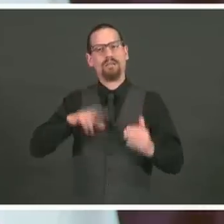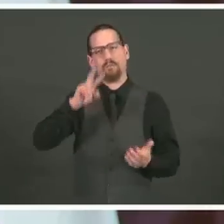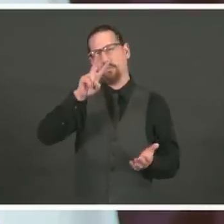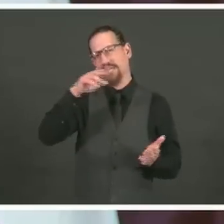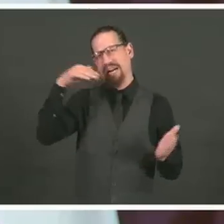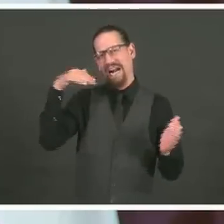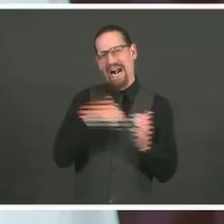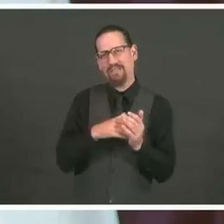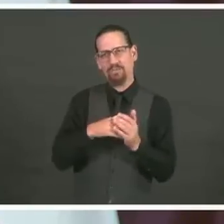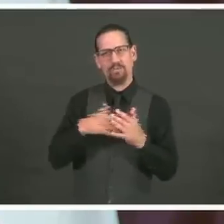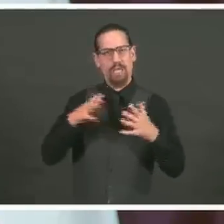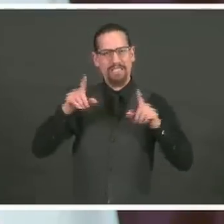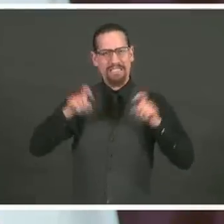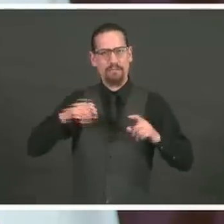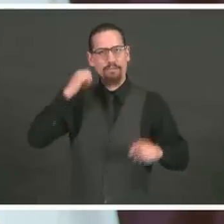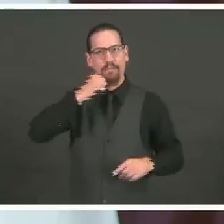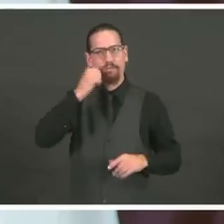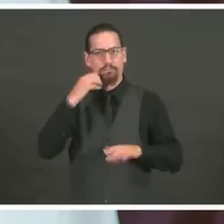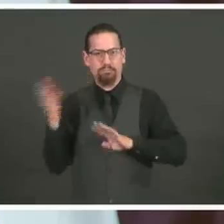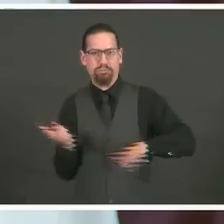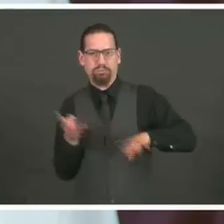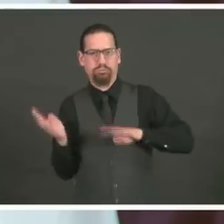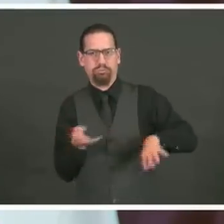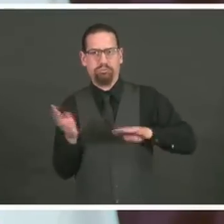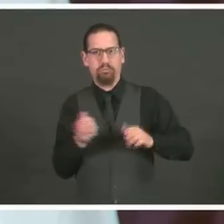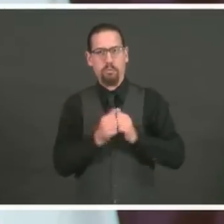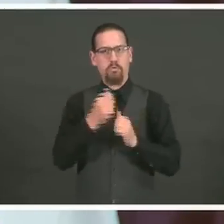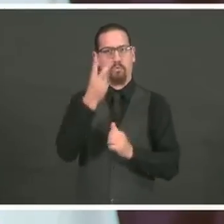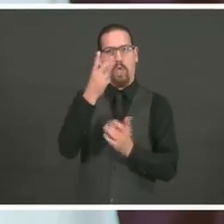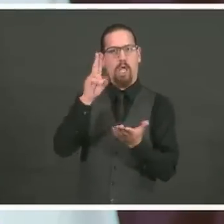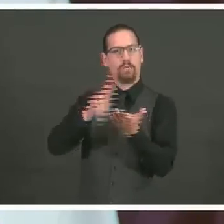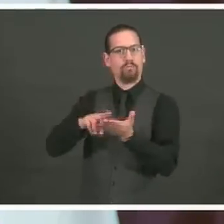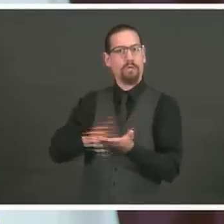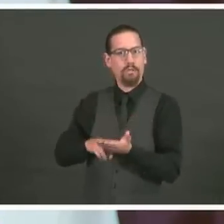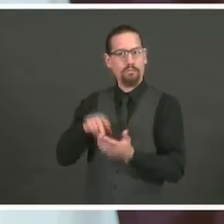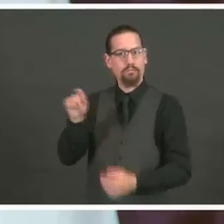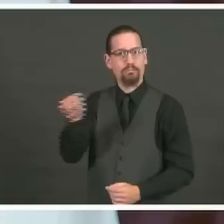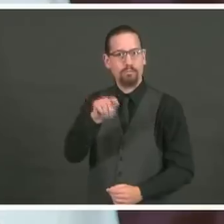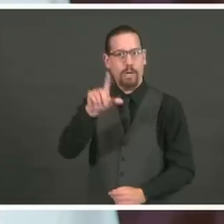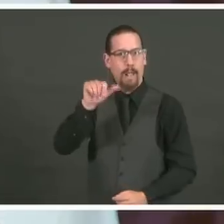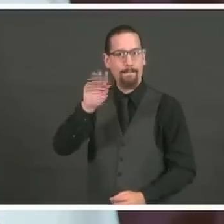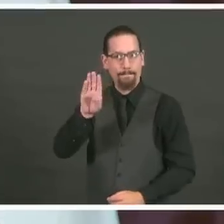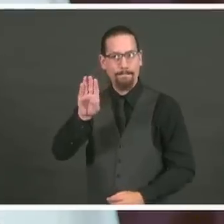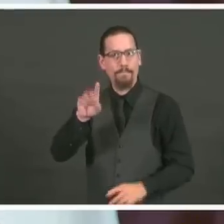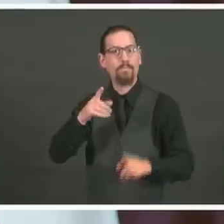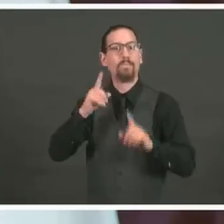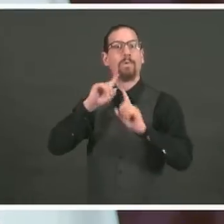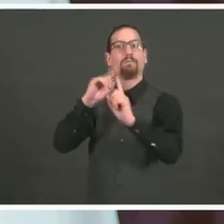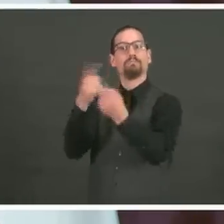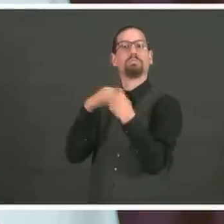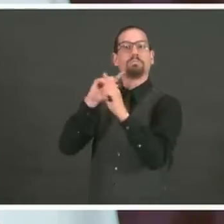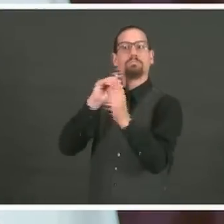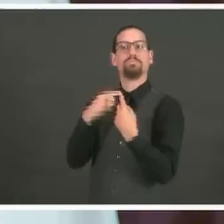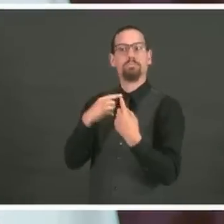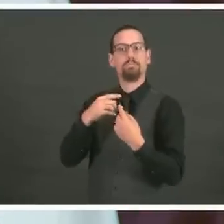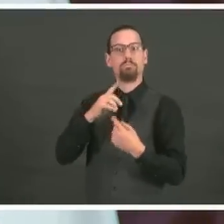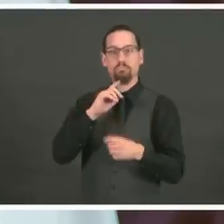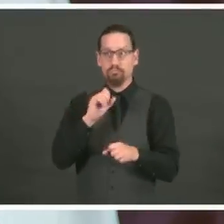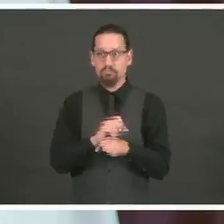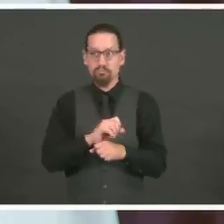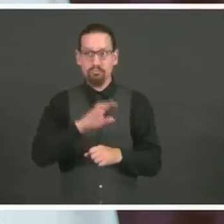day with those 2 new contracts with turnaround times of 48 hours or